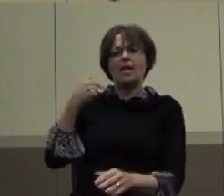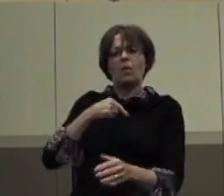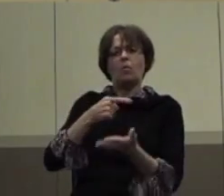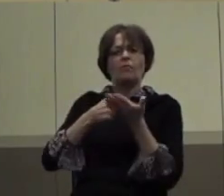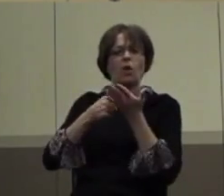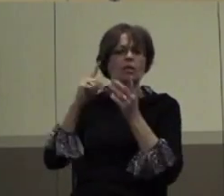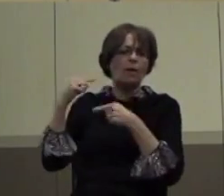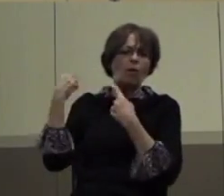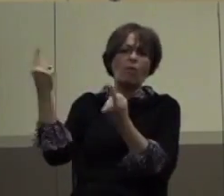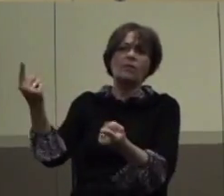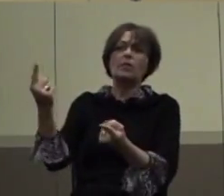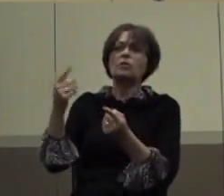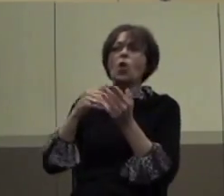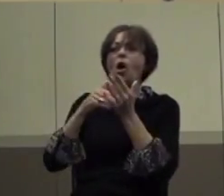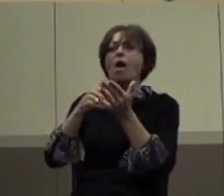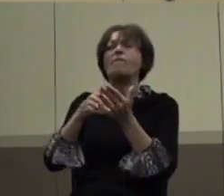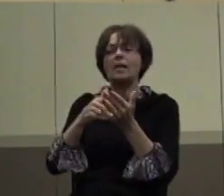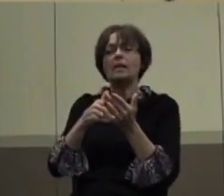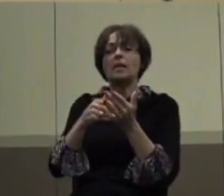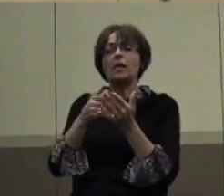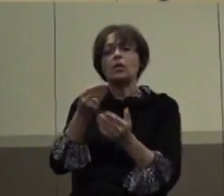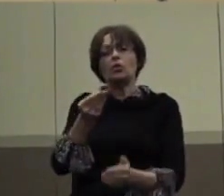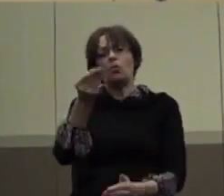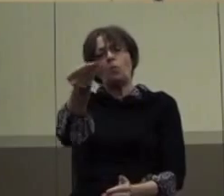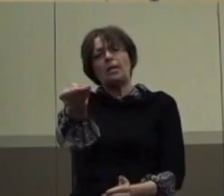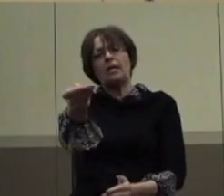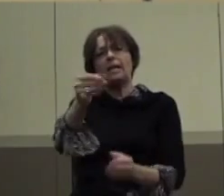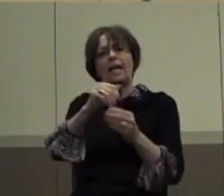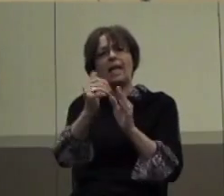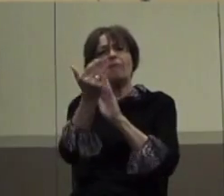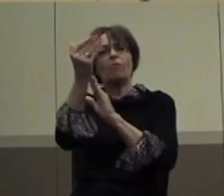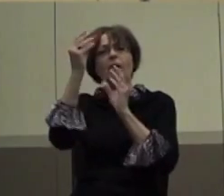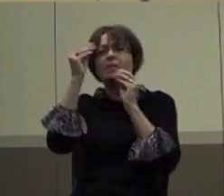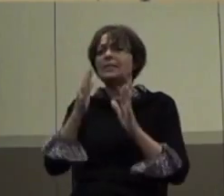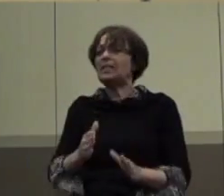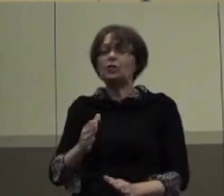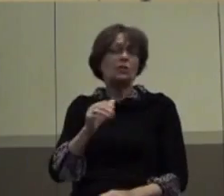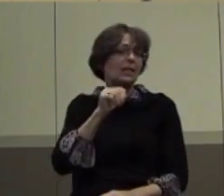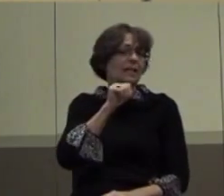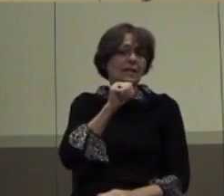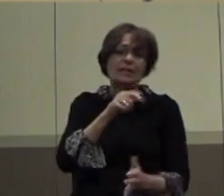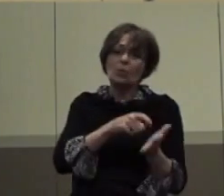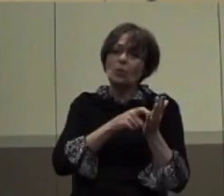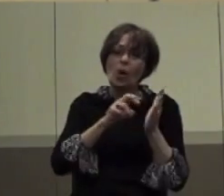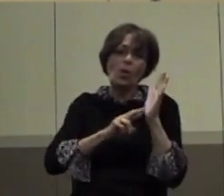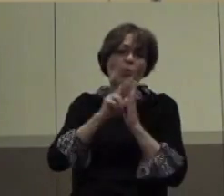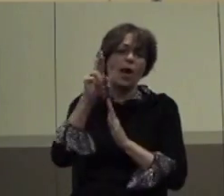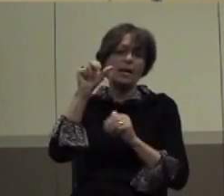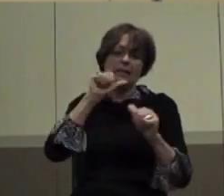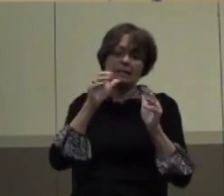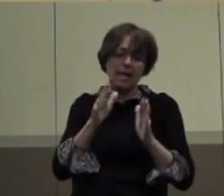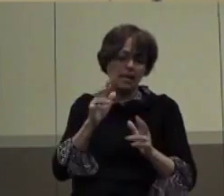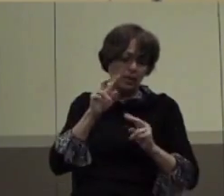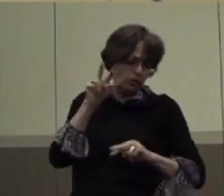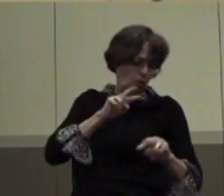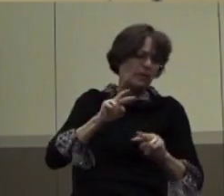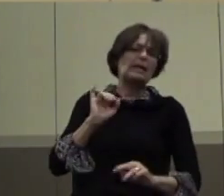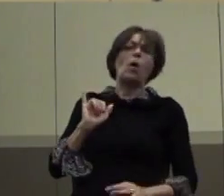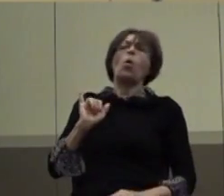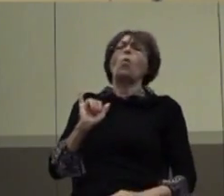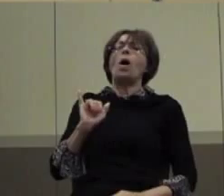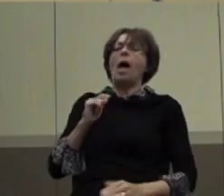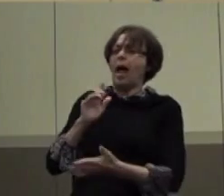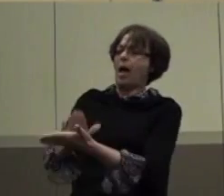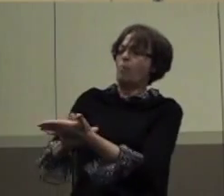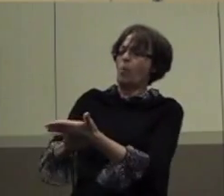years, oftentimes you put this down in front of the teacher. It does not take a rocket scientist to look at this and go, "Wow, I praised this